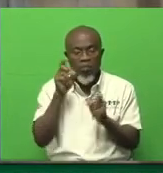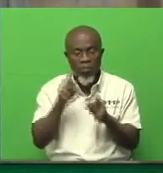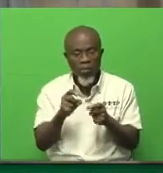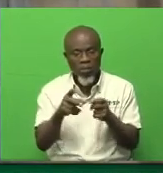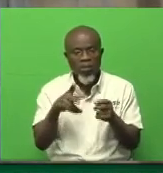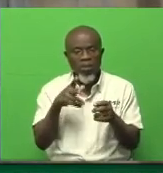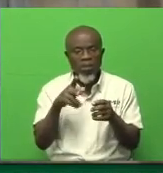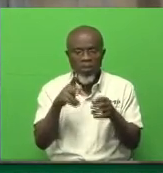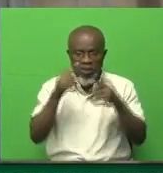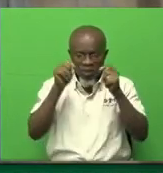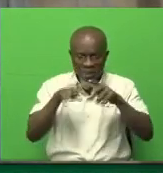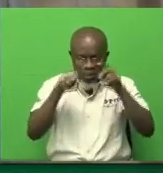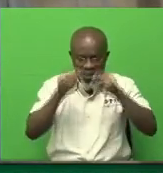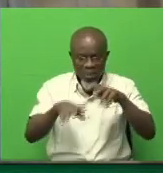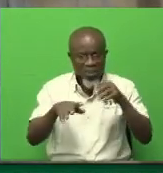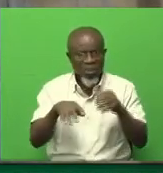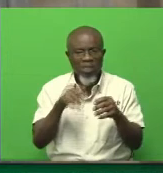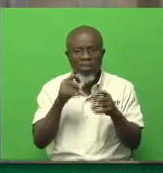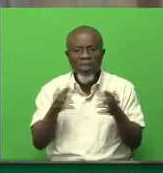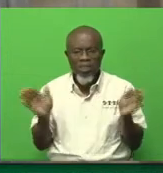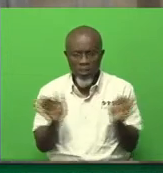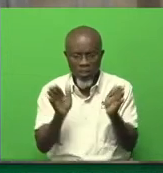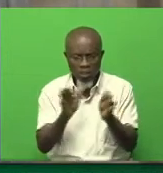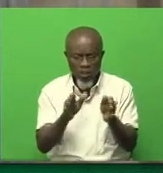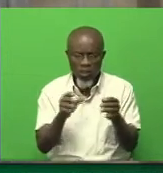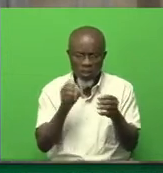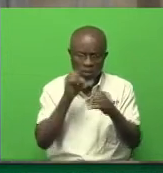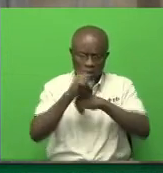trend begonians on how to stay safe